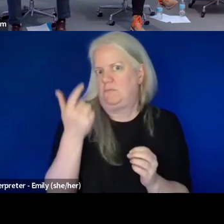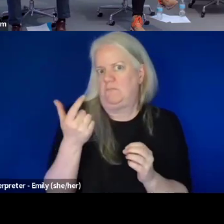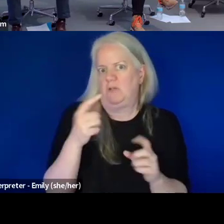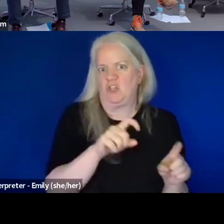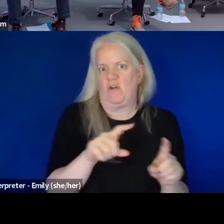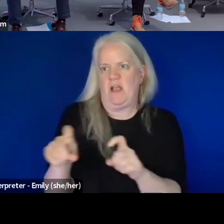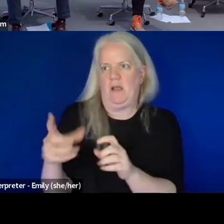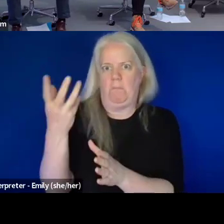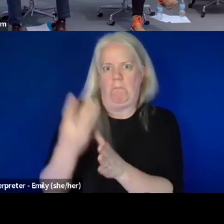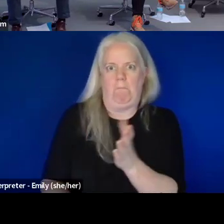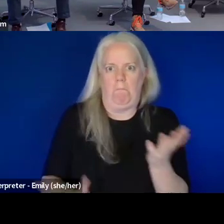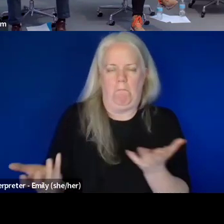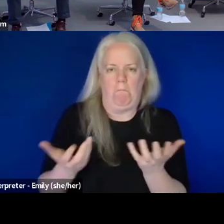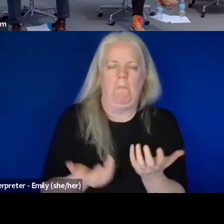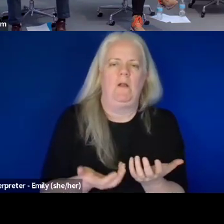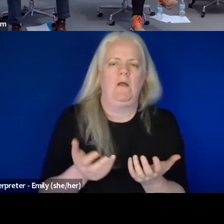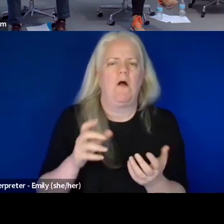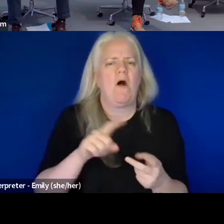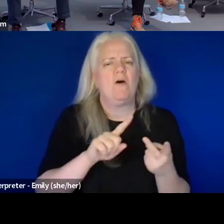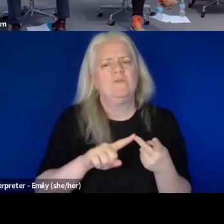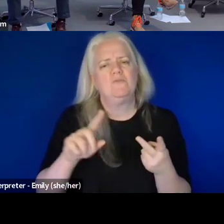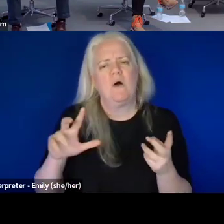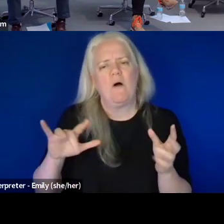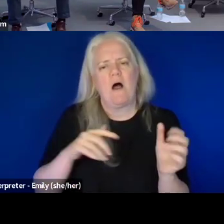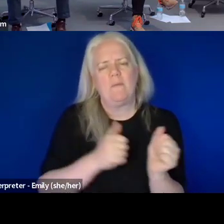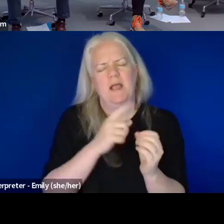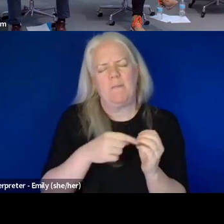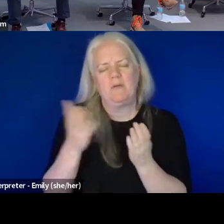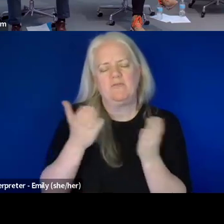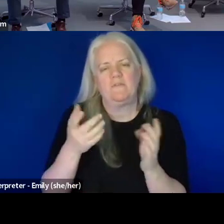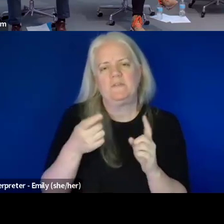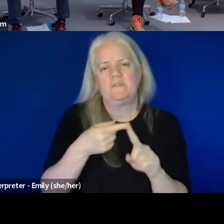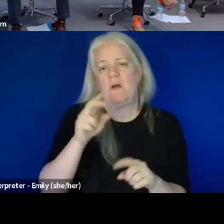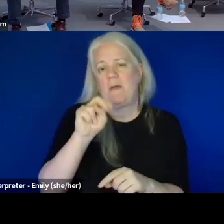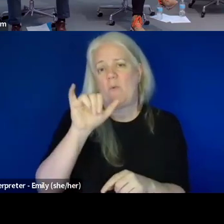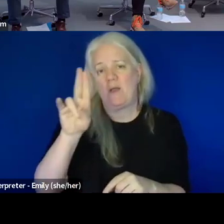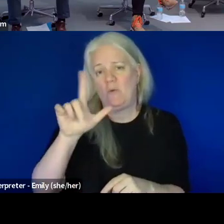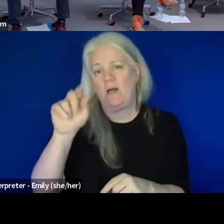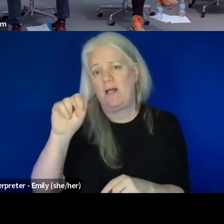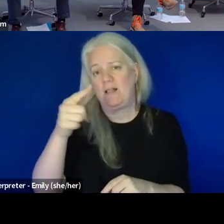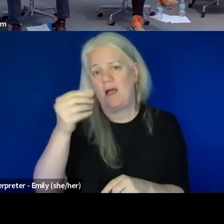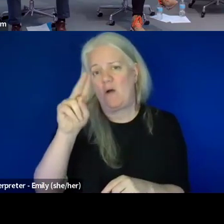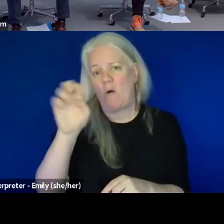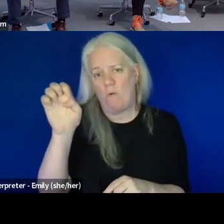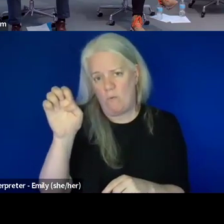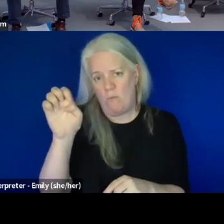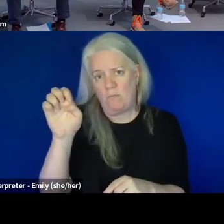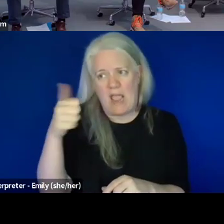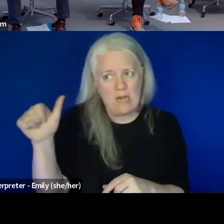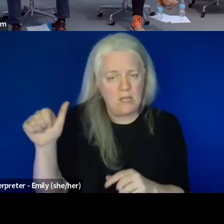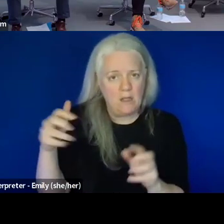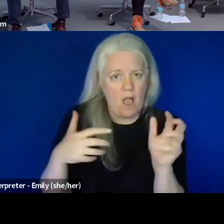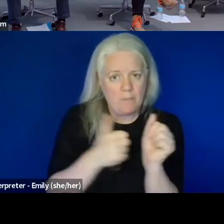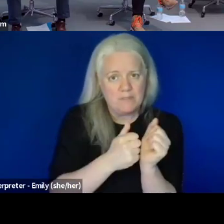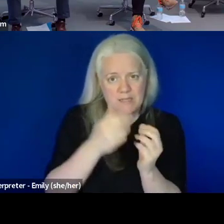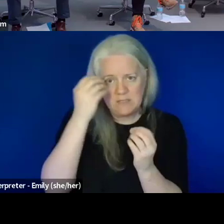missed it or not, on like for services from places like NYU, Langone, is there any updates? Because people